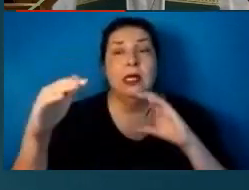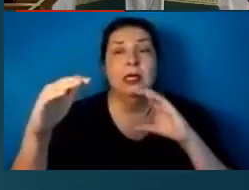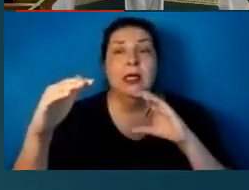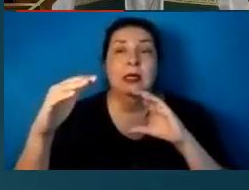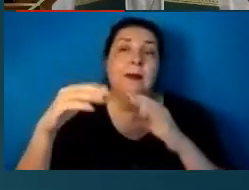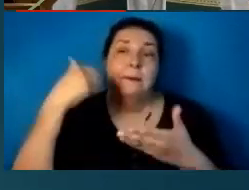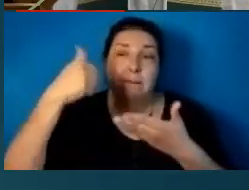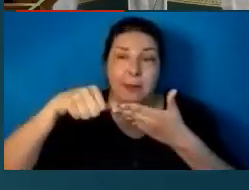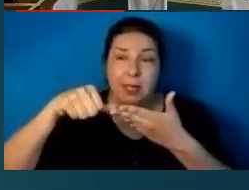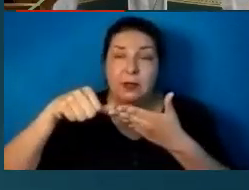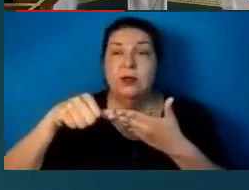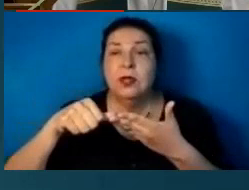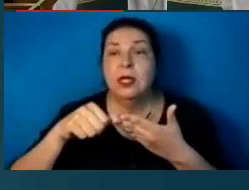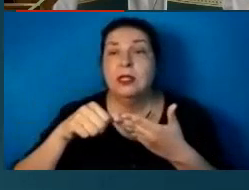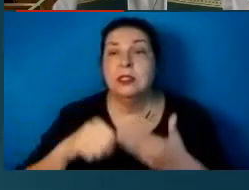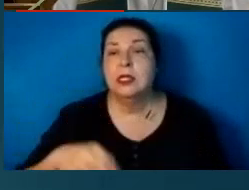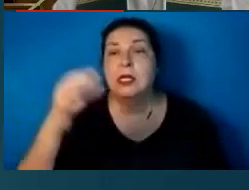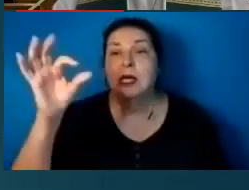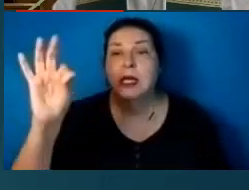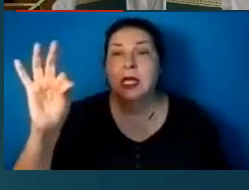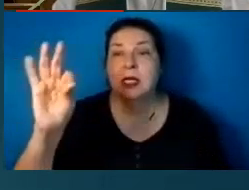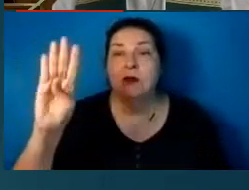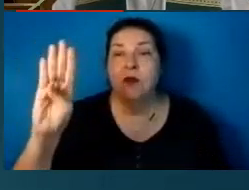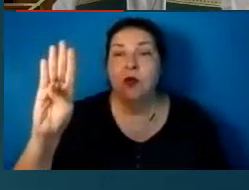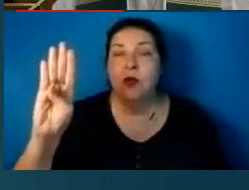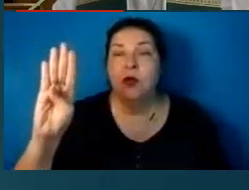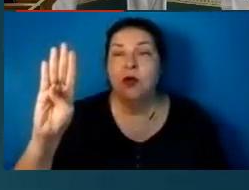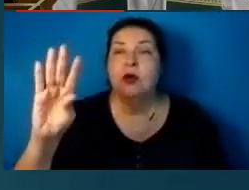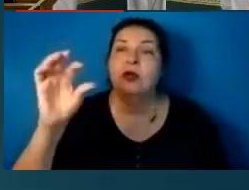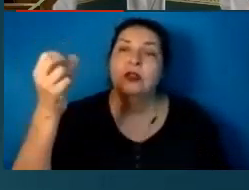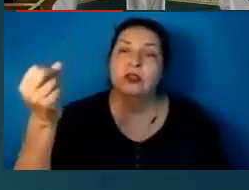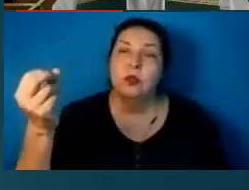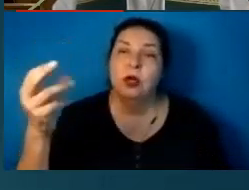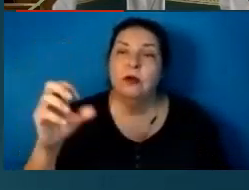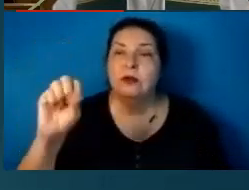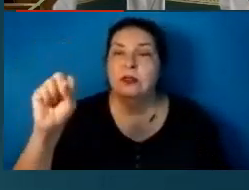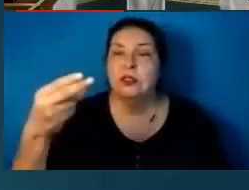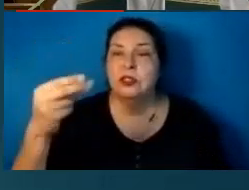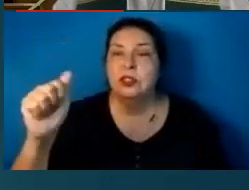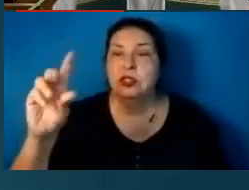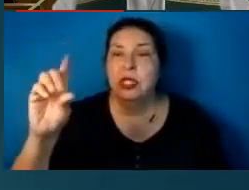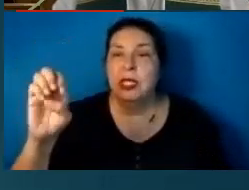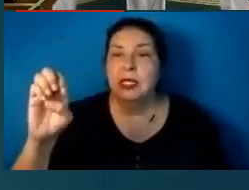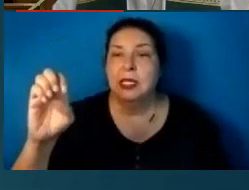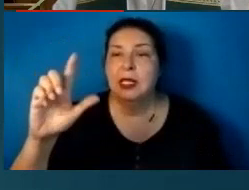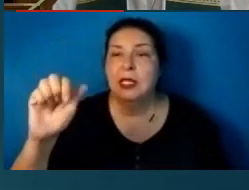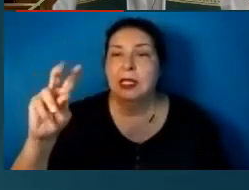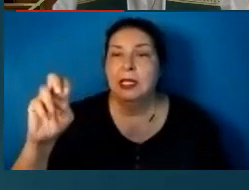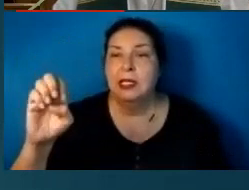Our mailing address is 9412 Shade Lane, Pico Rivera, California,